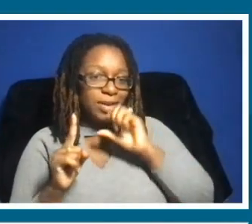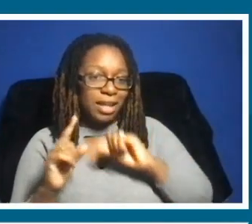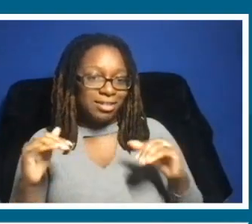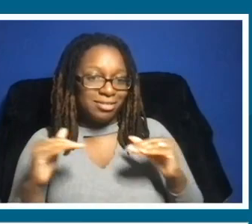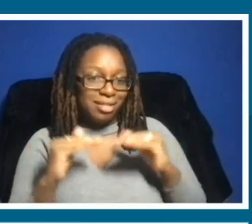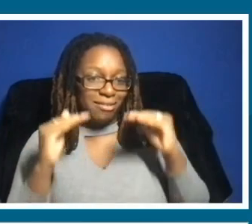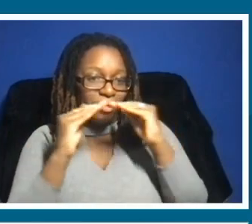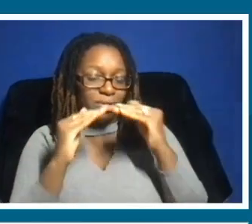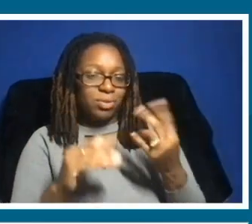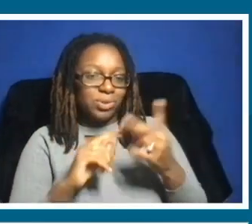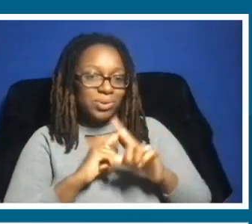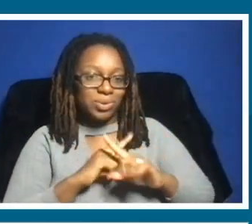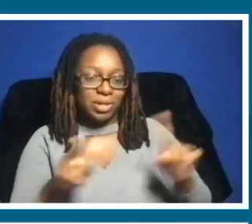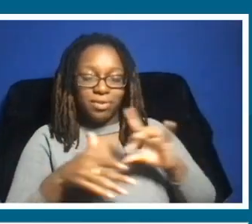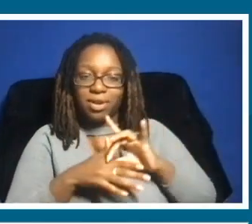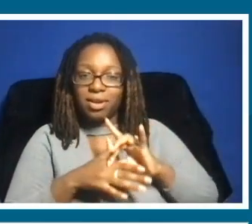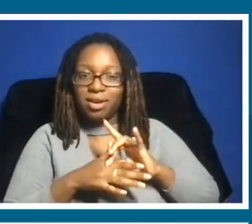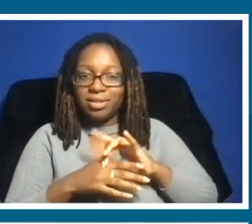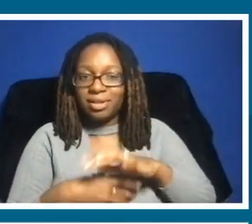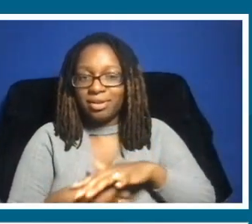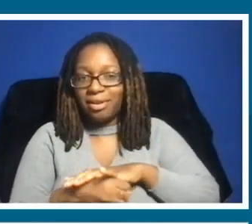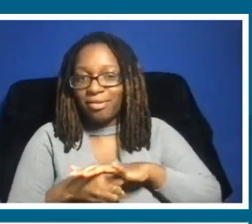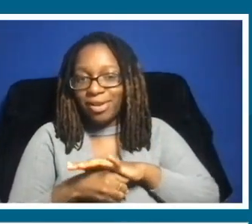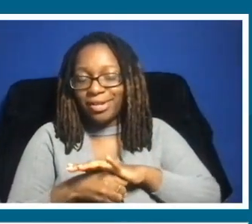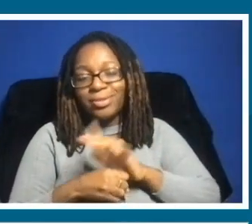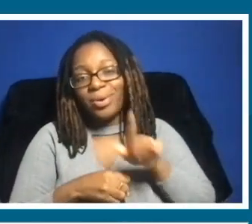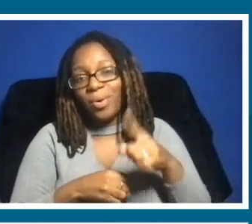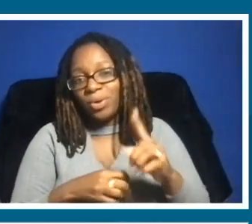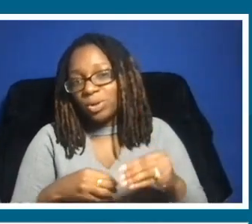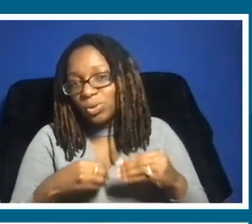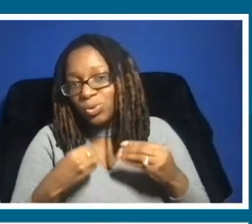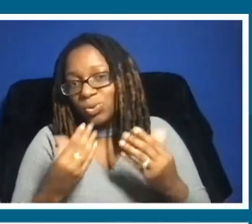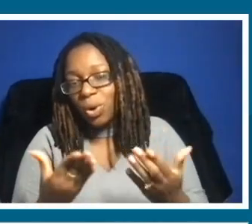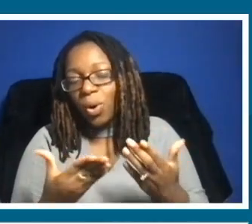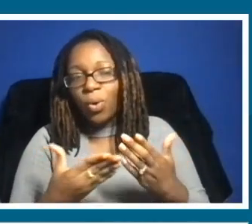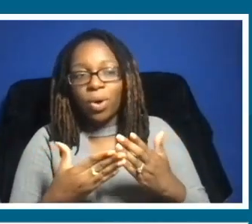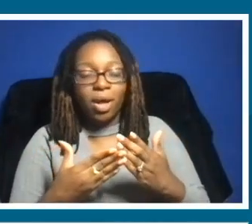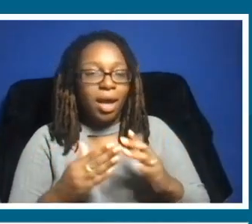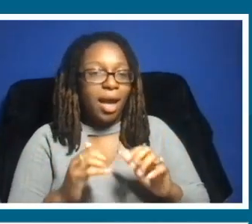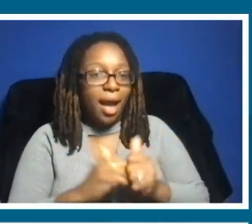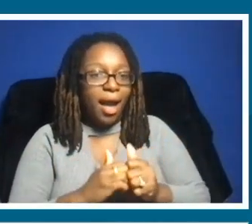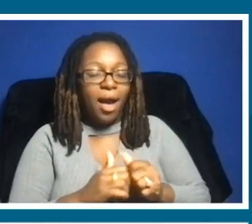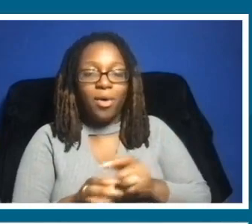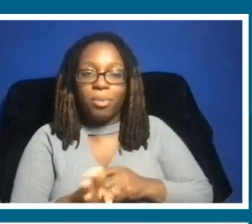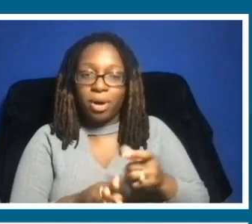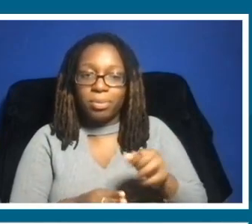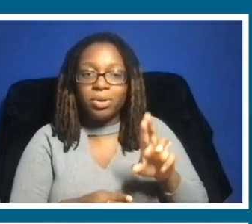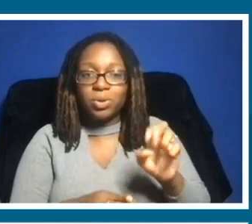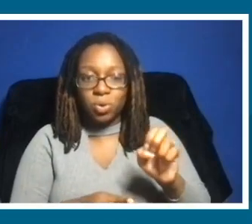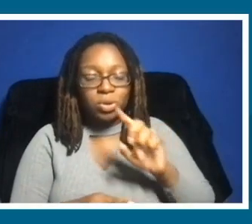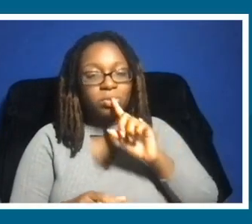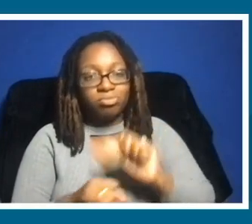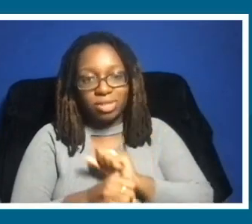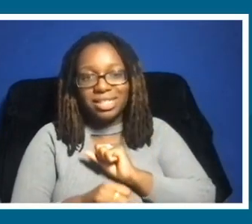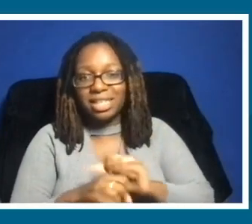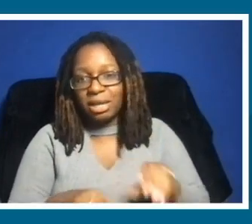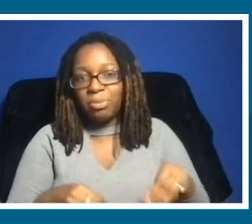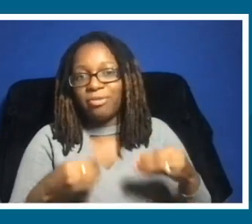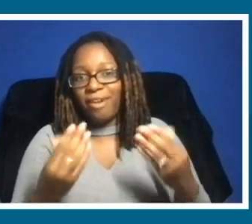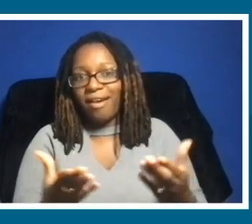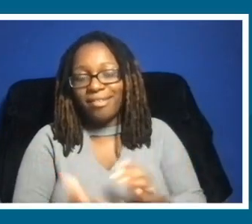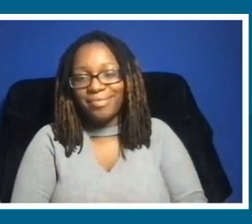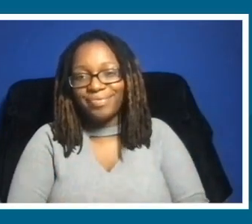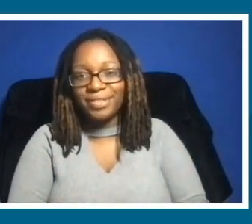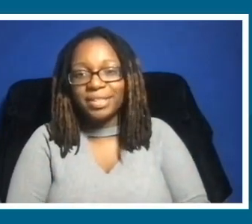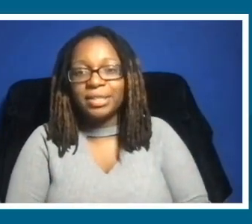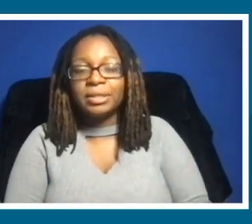totally different content areas, just to show the range of reach that primary sources provide. No, they're great quotes,